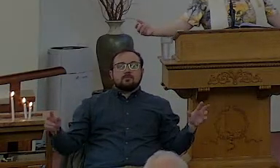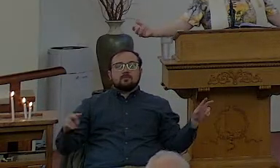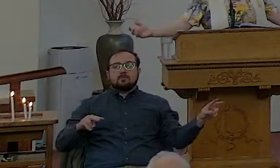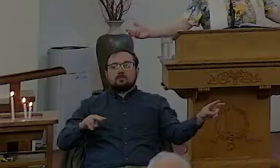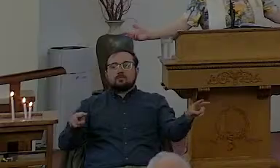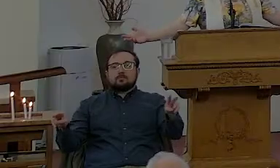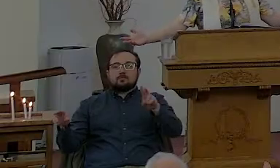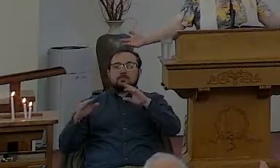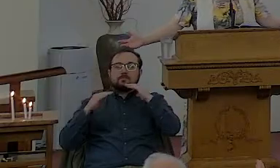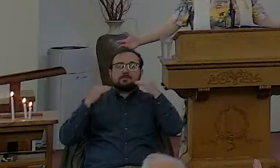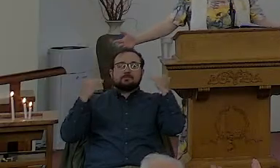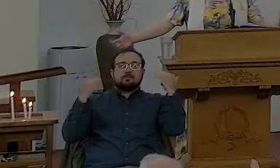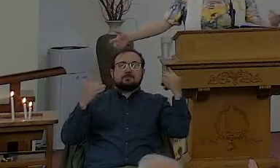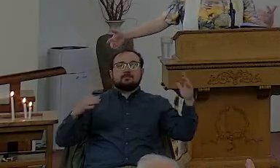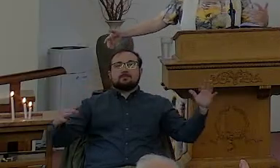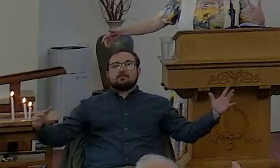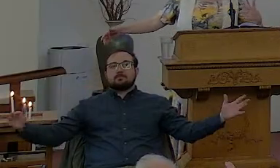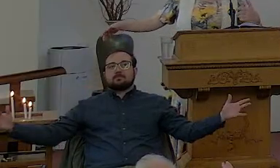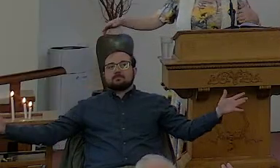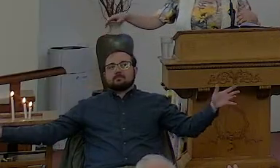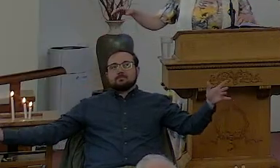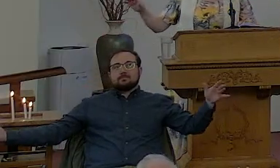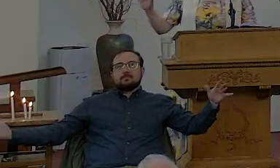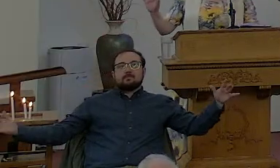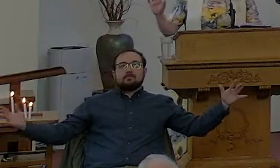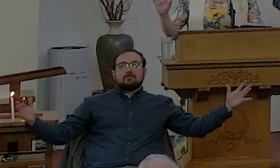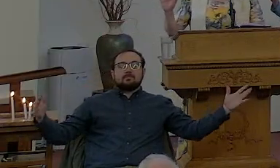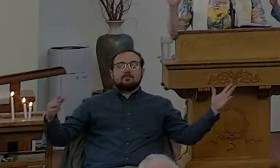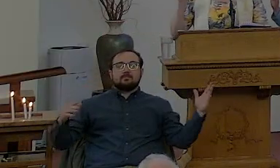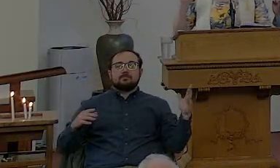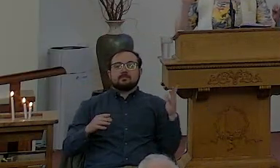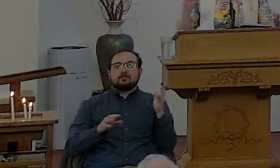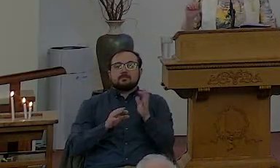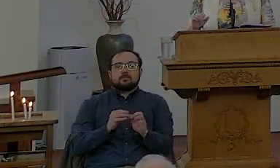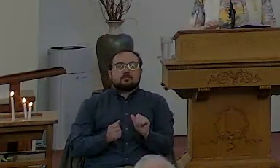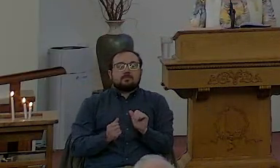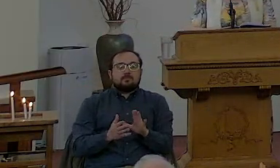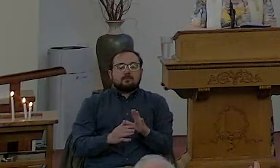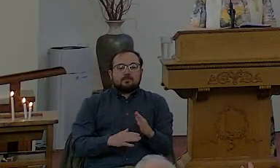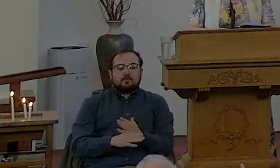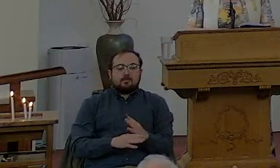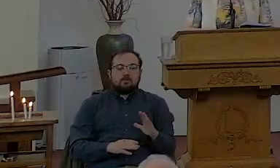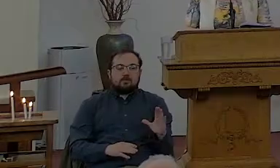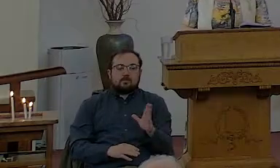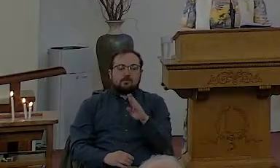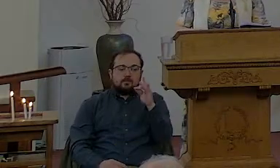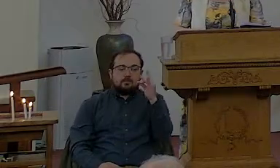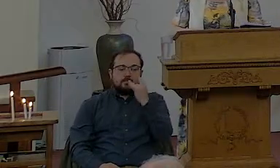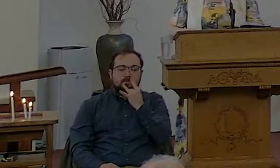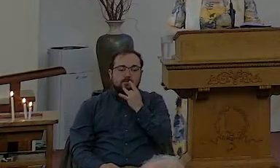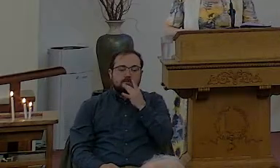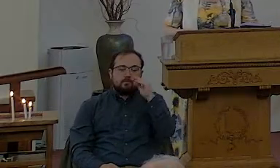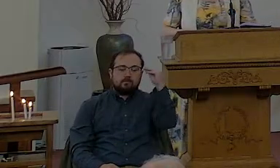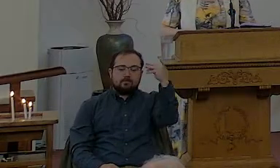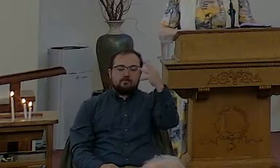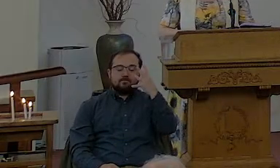and smile at one another, a simple way of sharing your light.